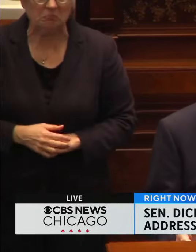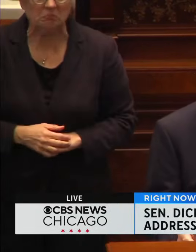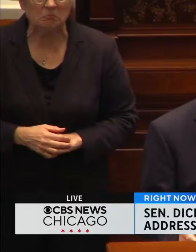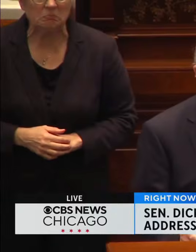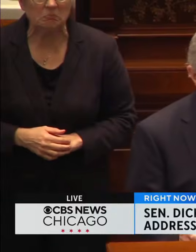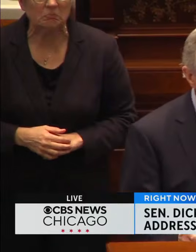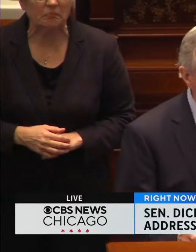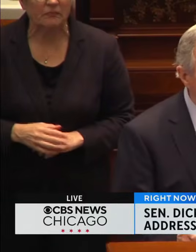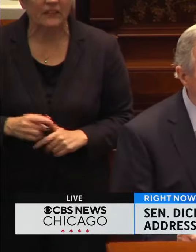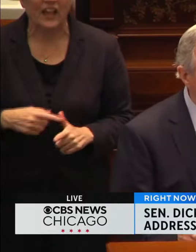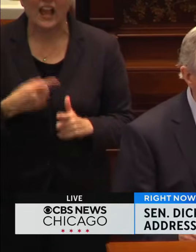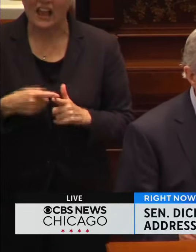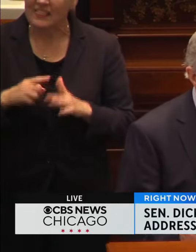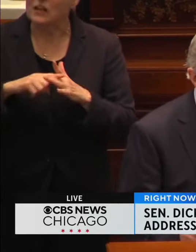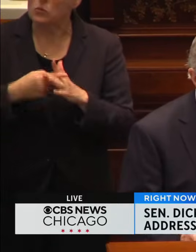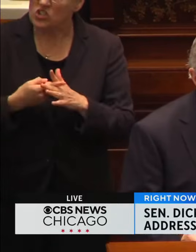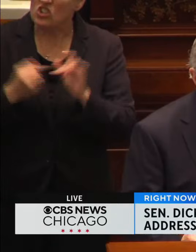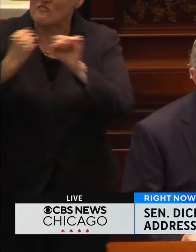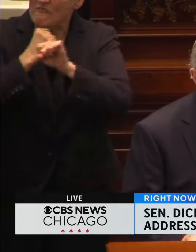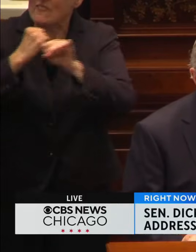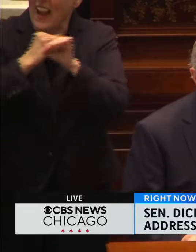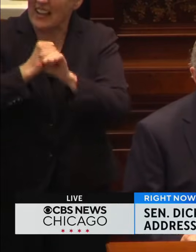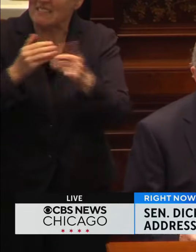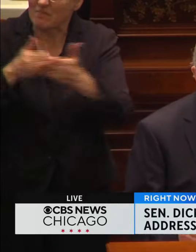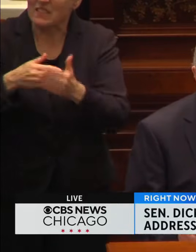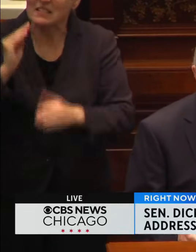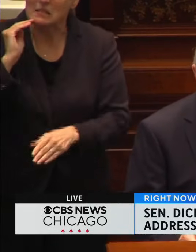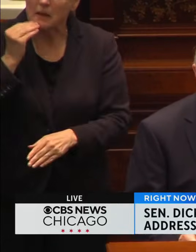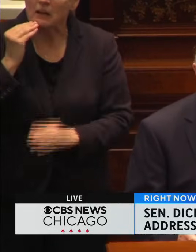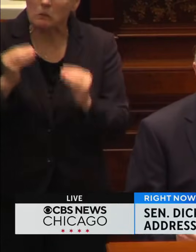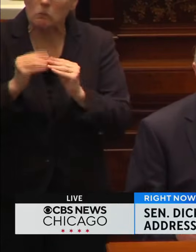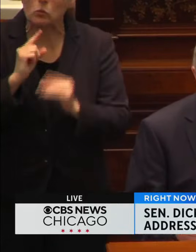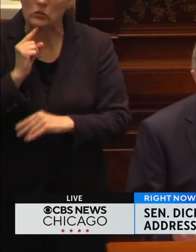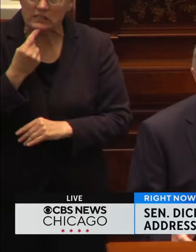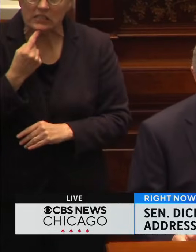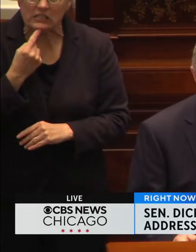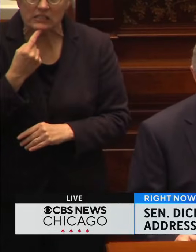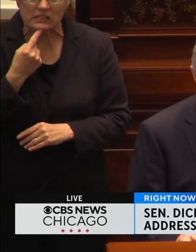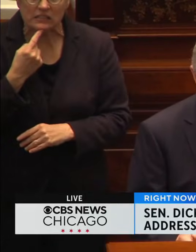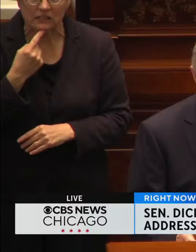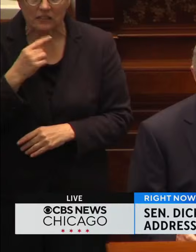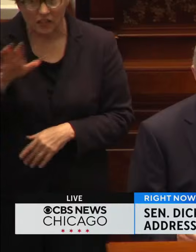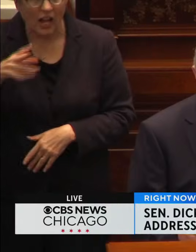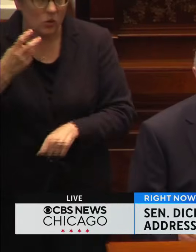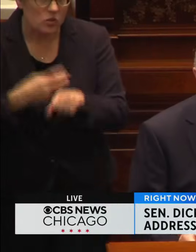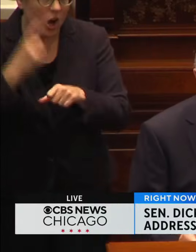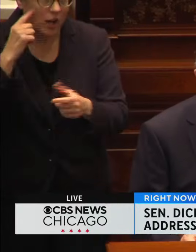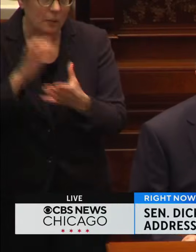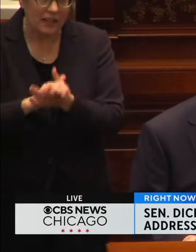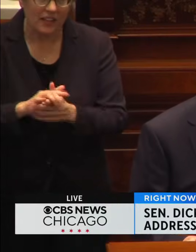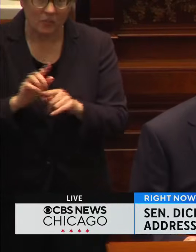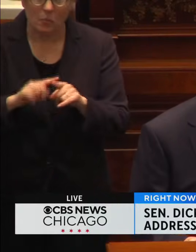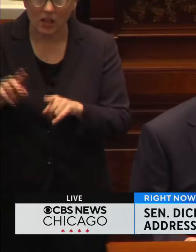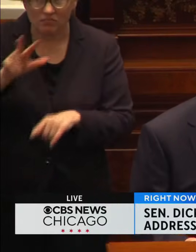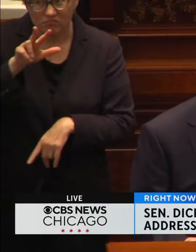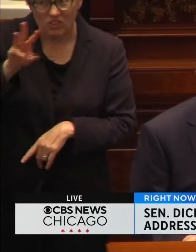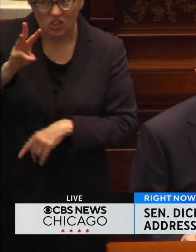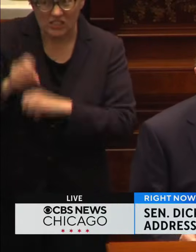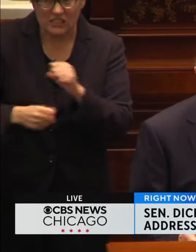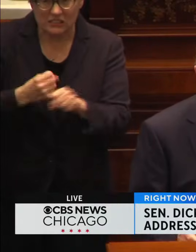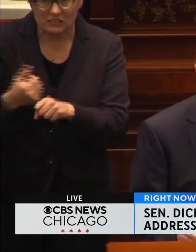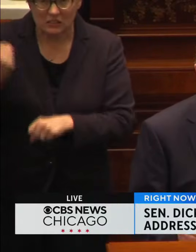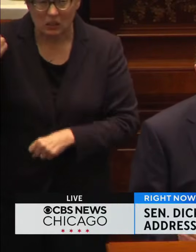started taking tobacco seriously in a lot of other ways. At the time, it's hard to believe, but at the time, 36 years ago,